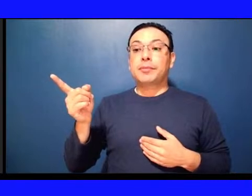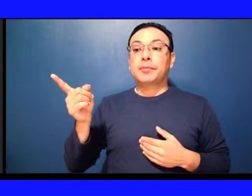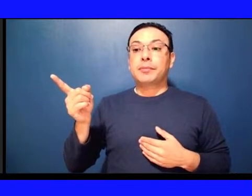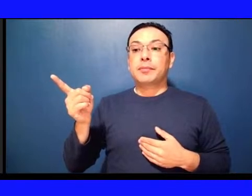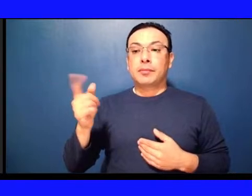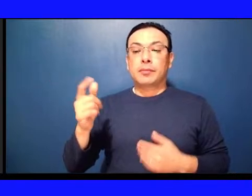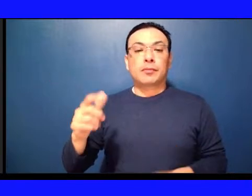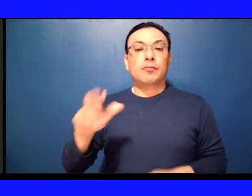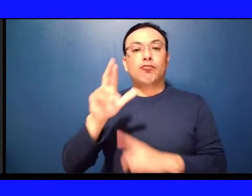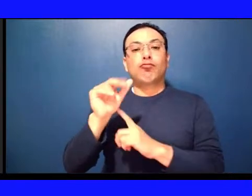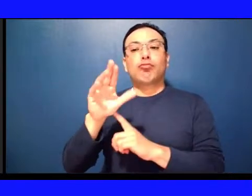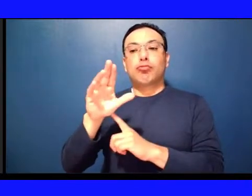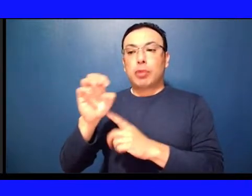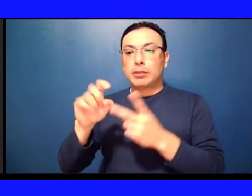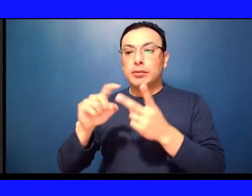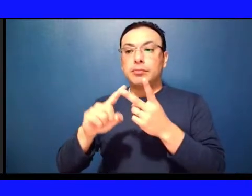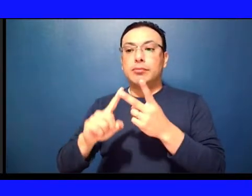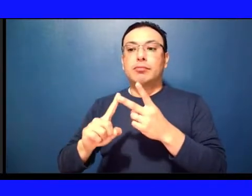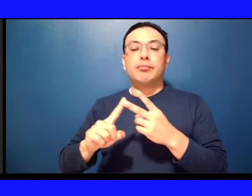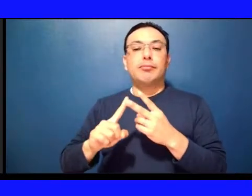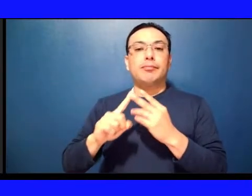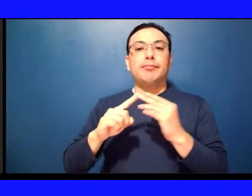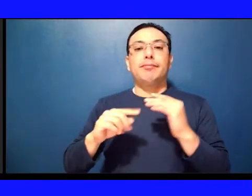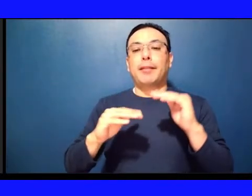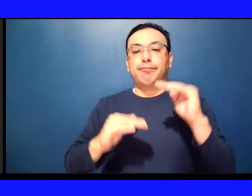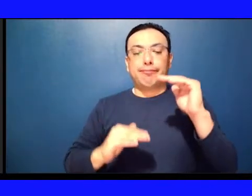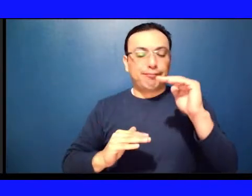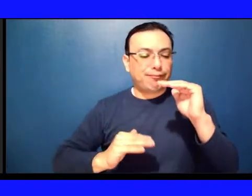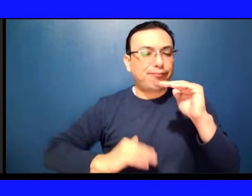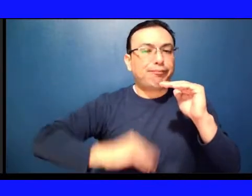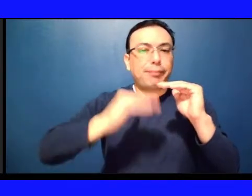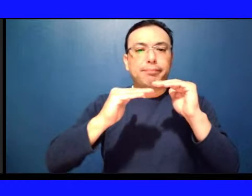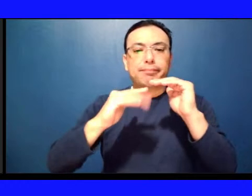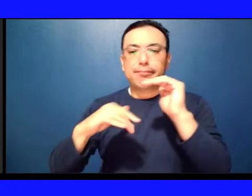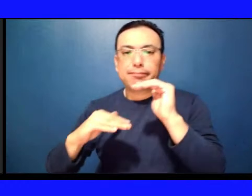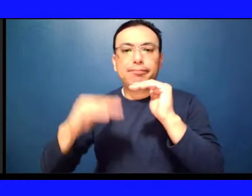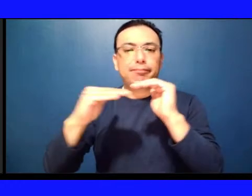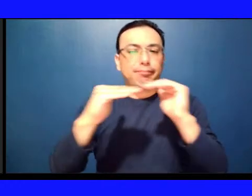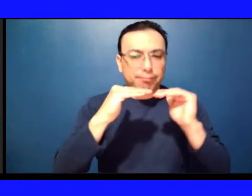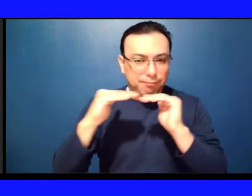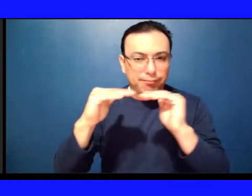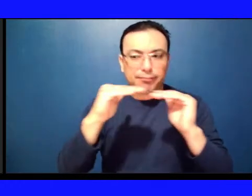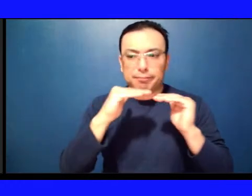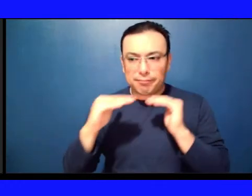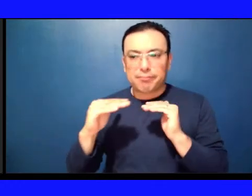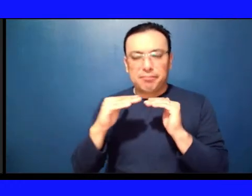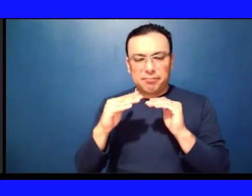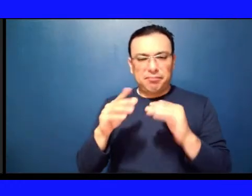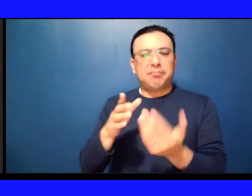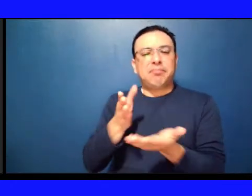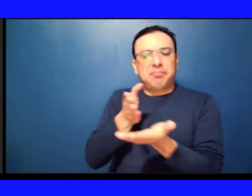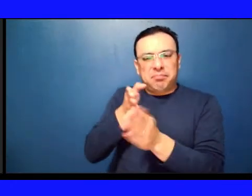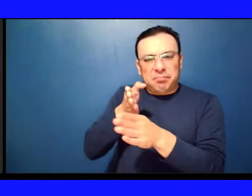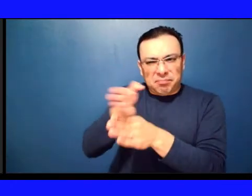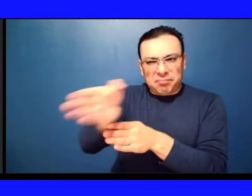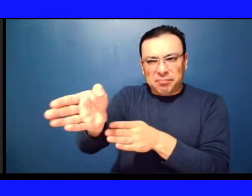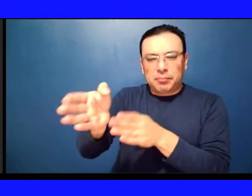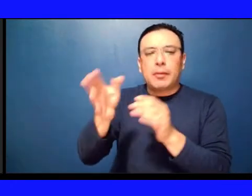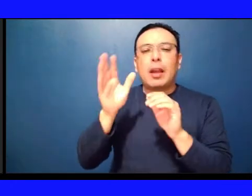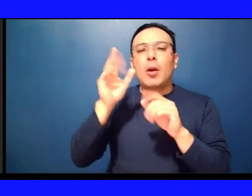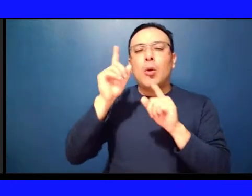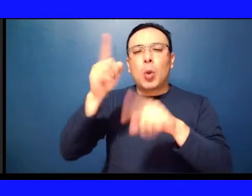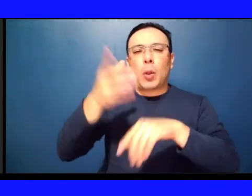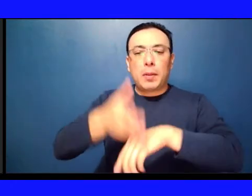all of them reporting on that. So far, we have 2 out of the 5 key ones reporting, so that is a good sign of